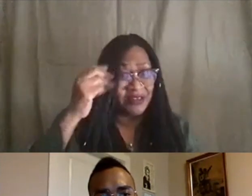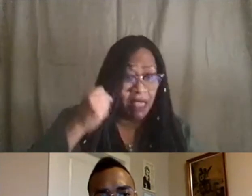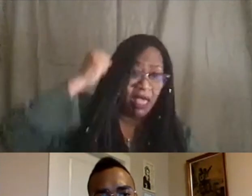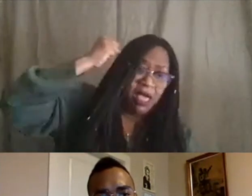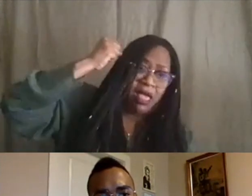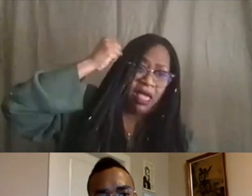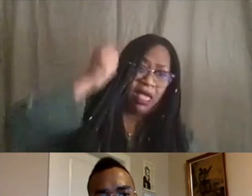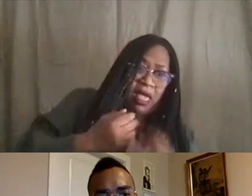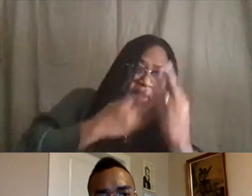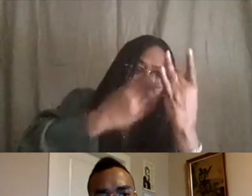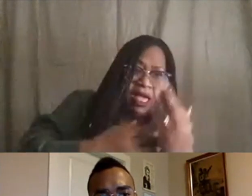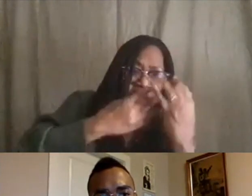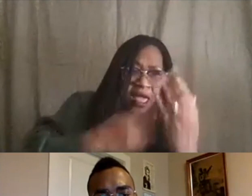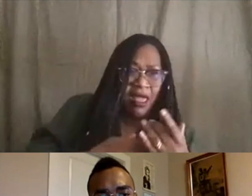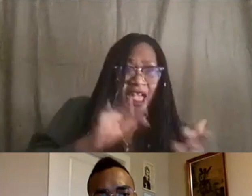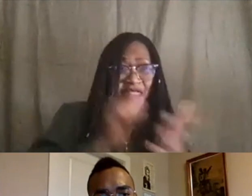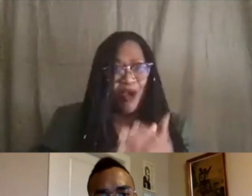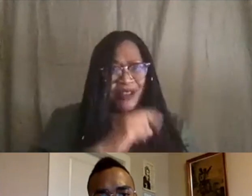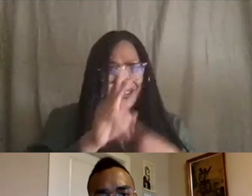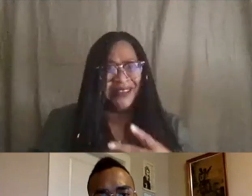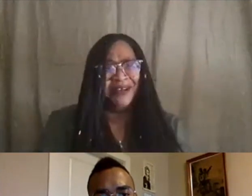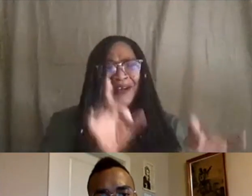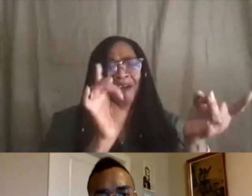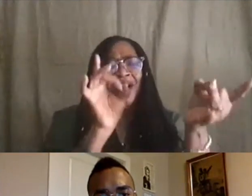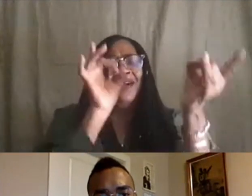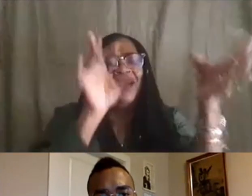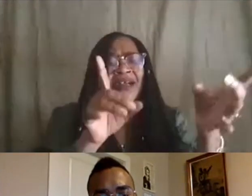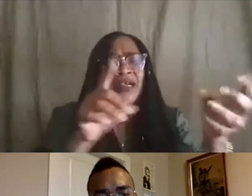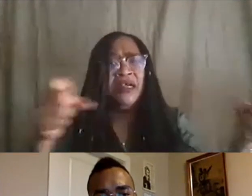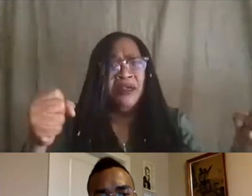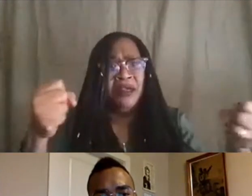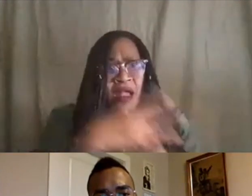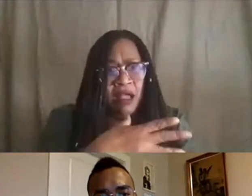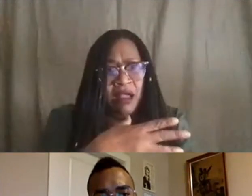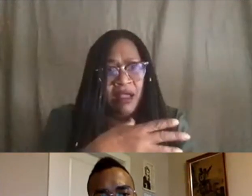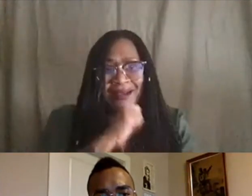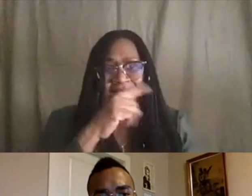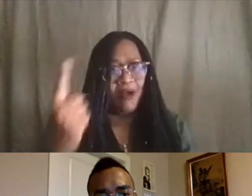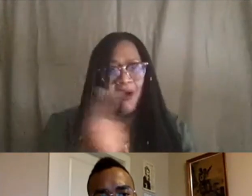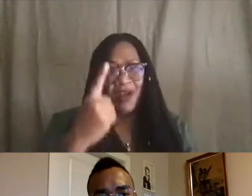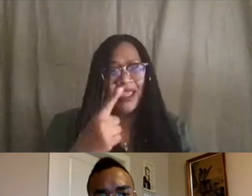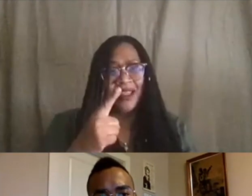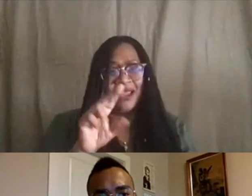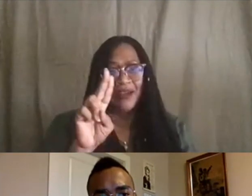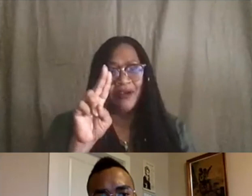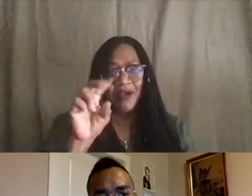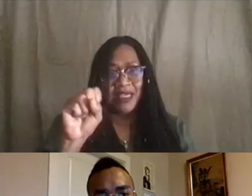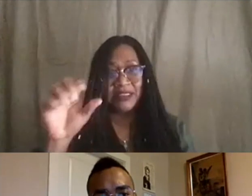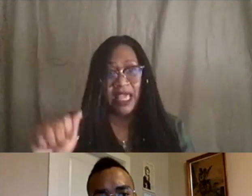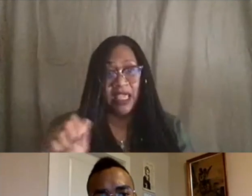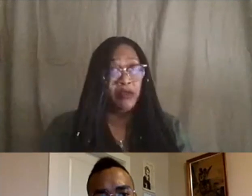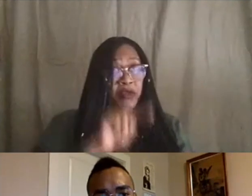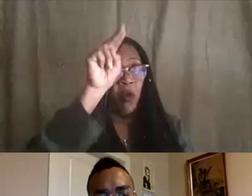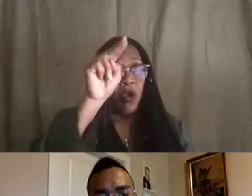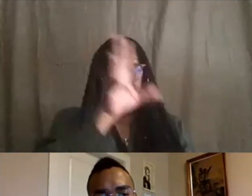in this space. These histories of terror are present, you know, outside of the United States, in the context of North America, South